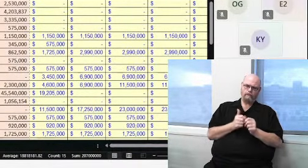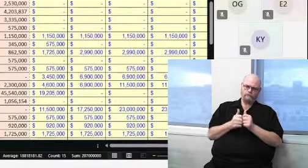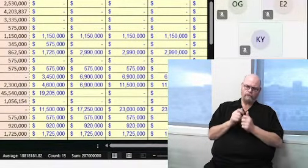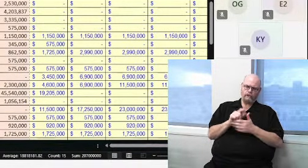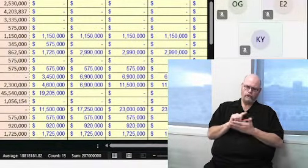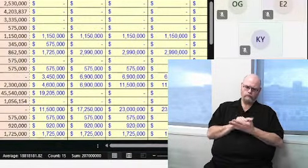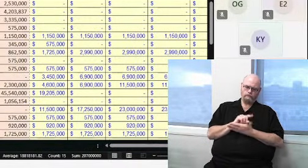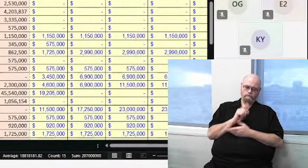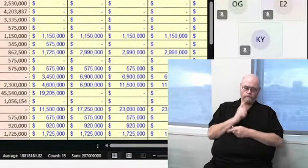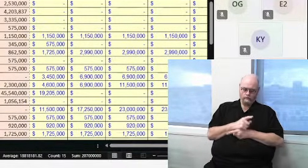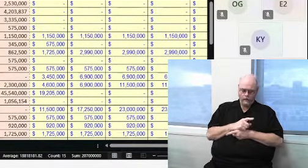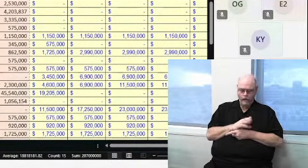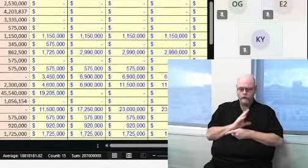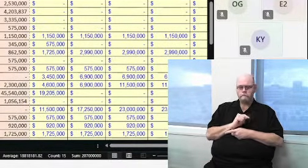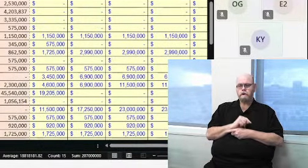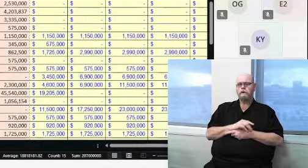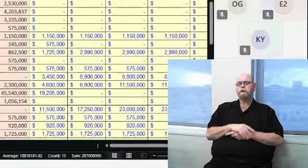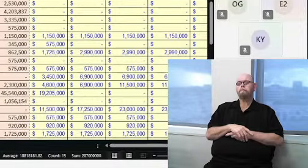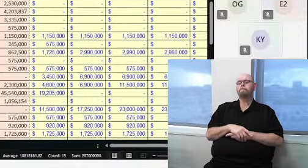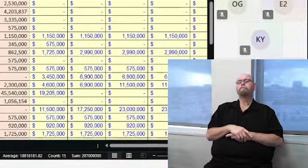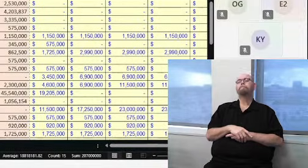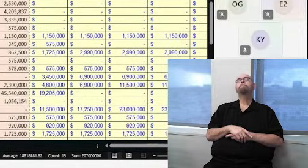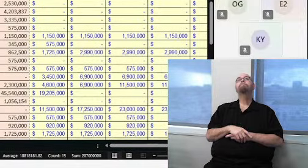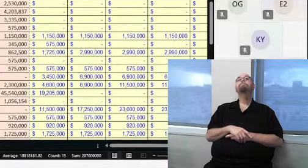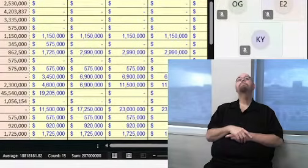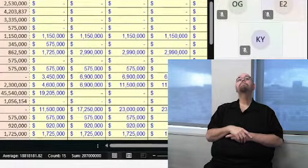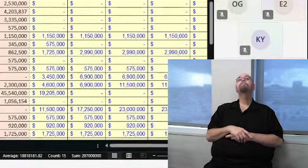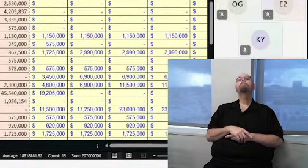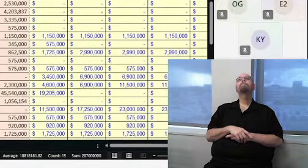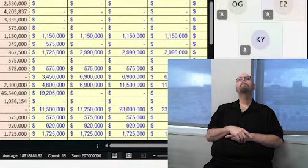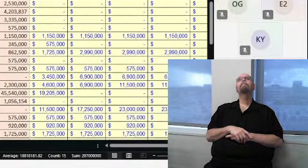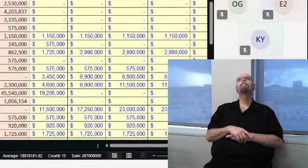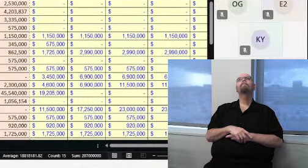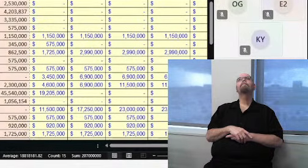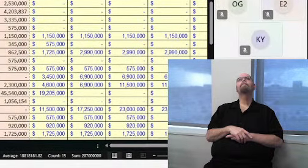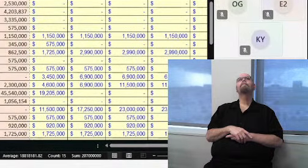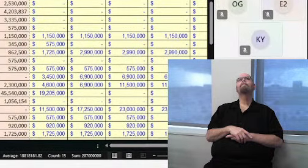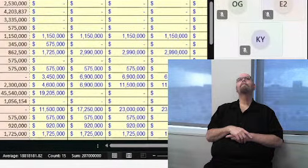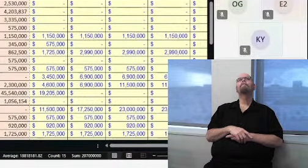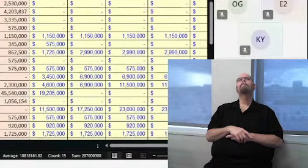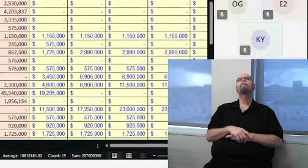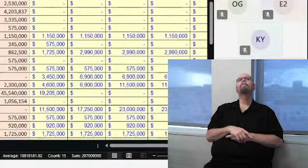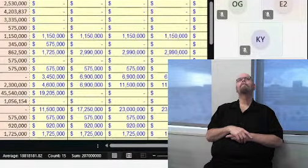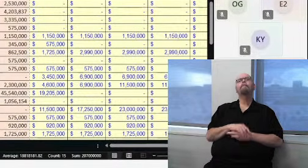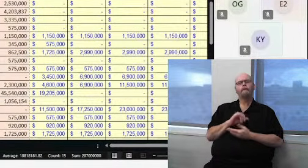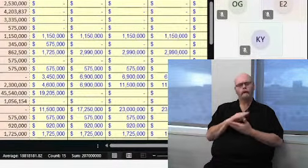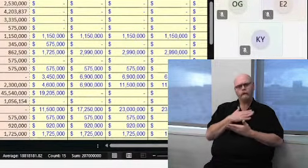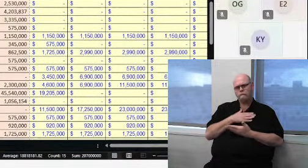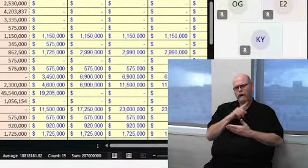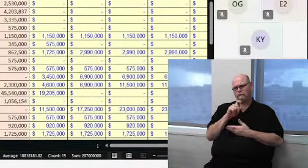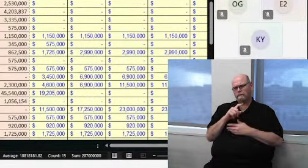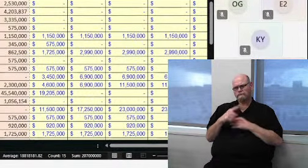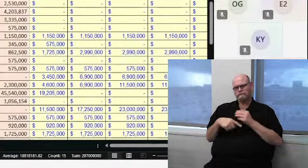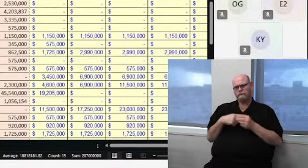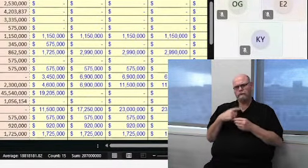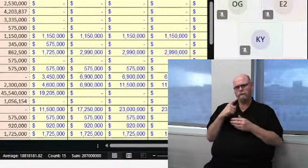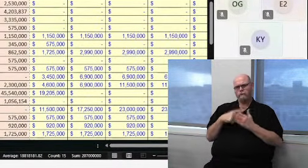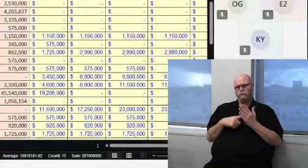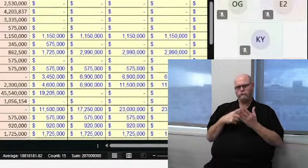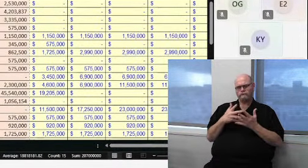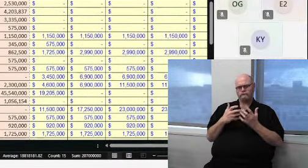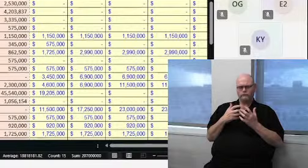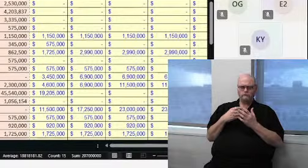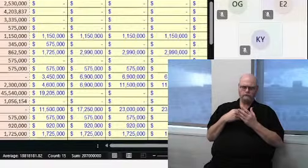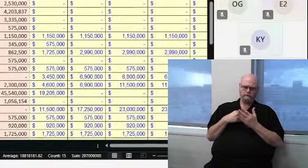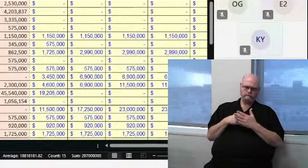law. Right, but if you my question goes to what you're asking here to